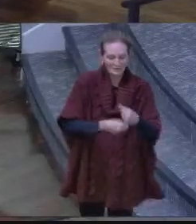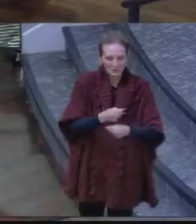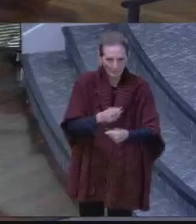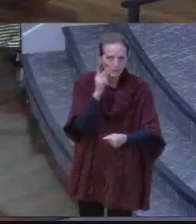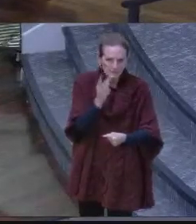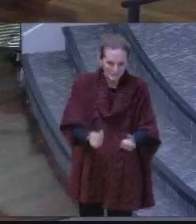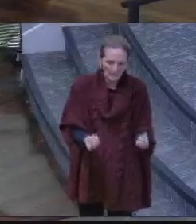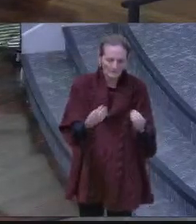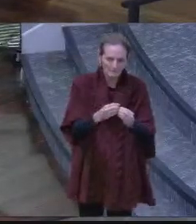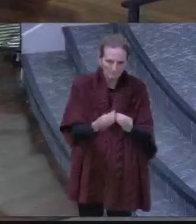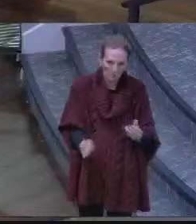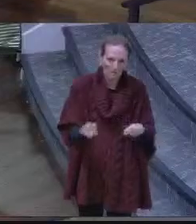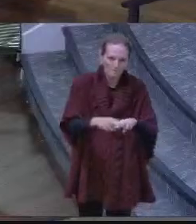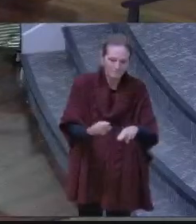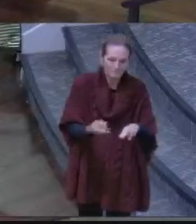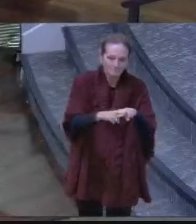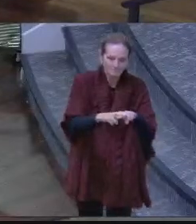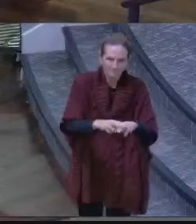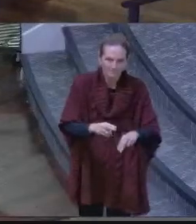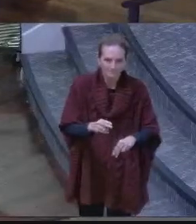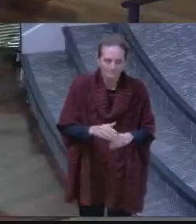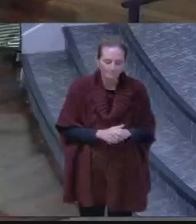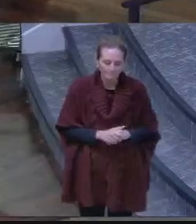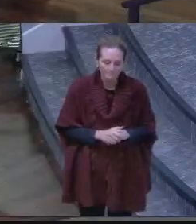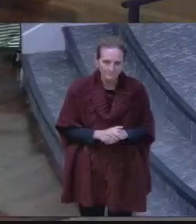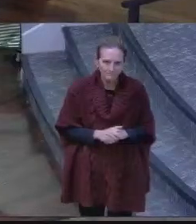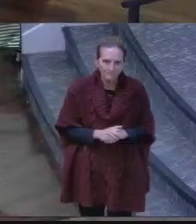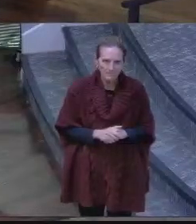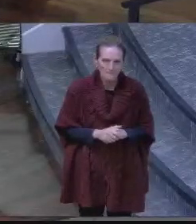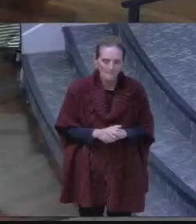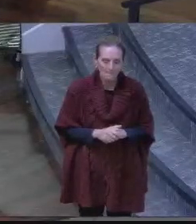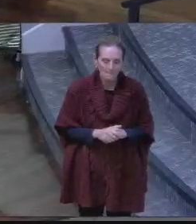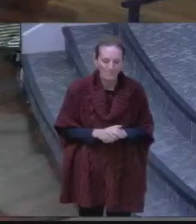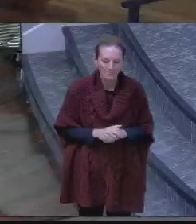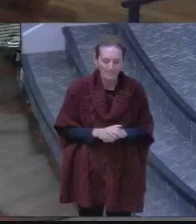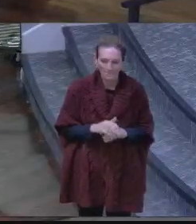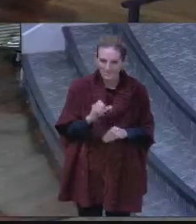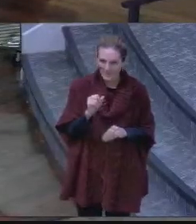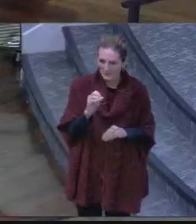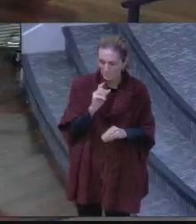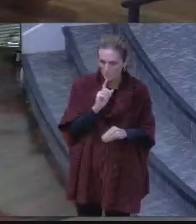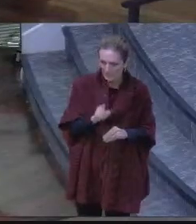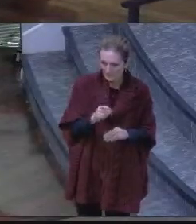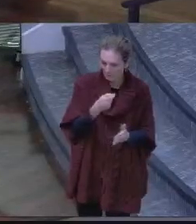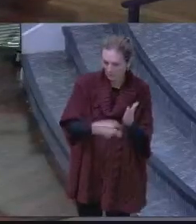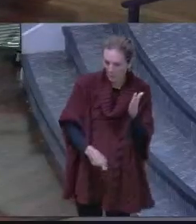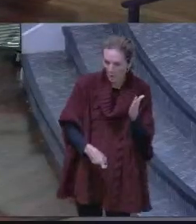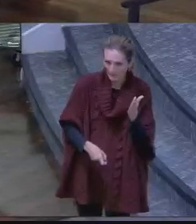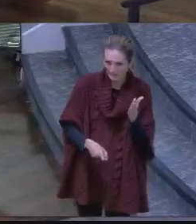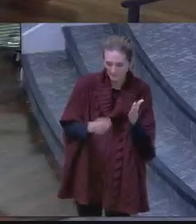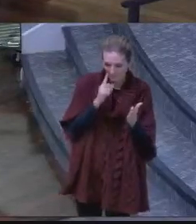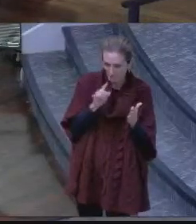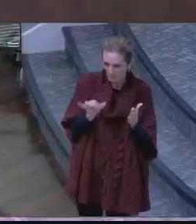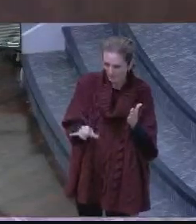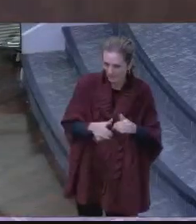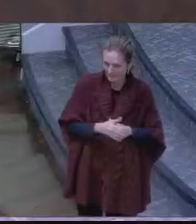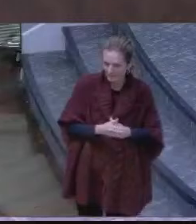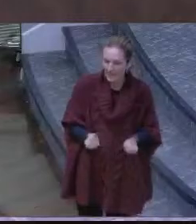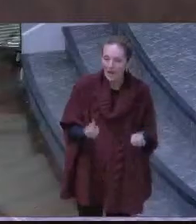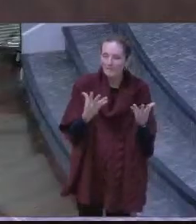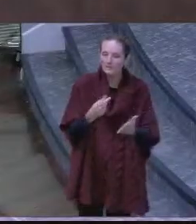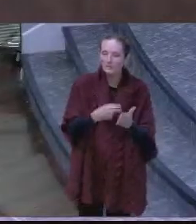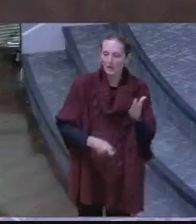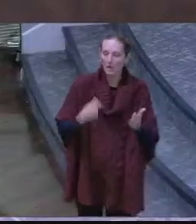of absences that we need to fill. And so is there a cost breakdown of those absences?